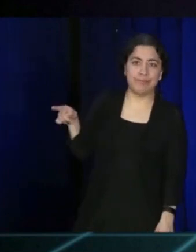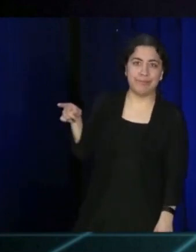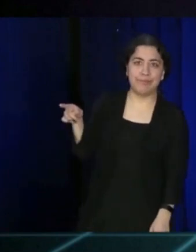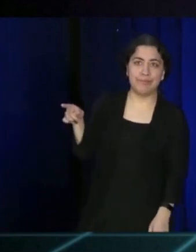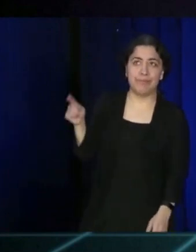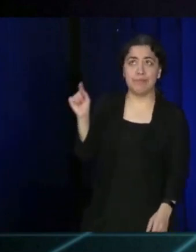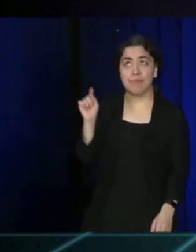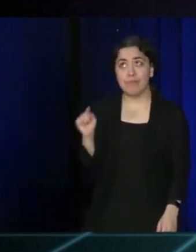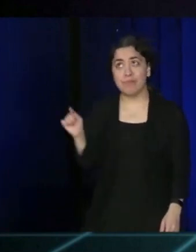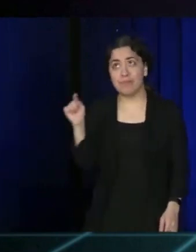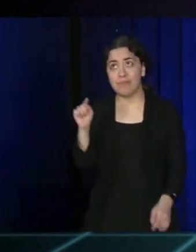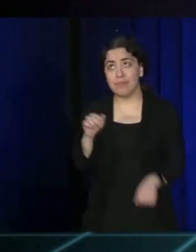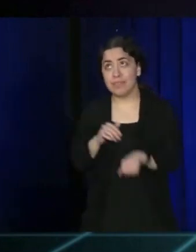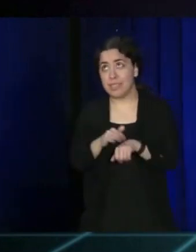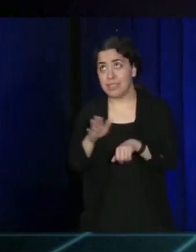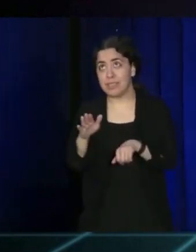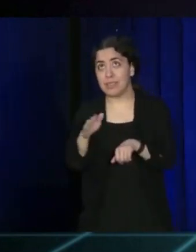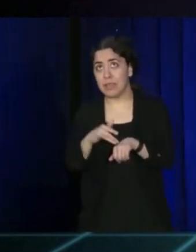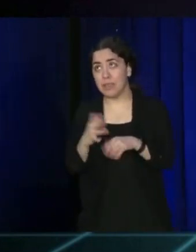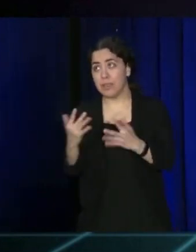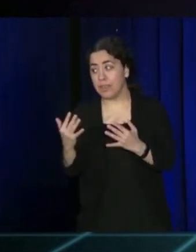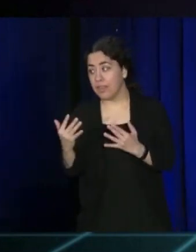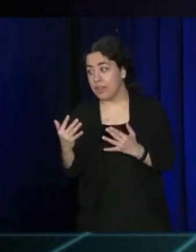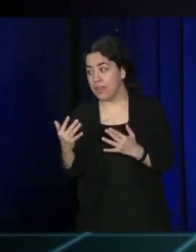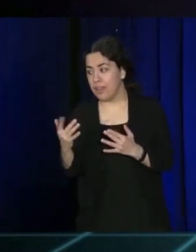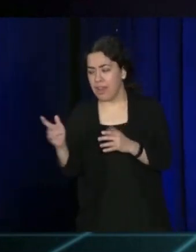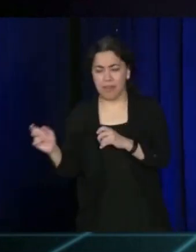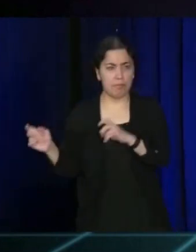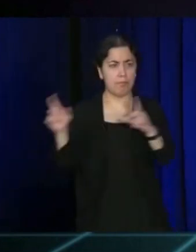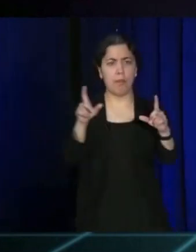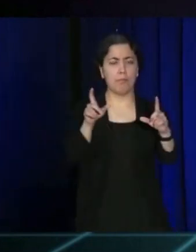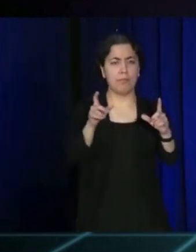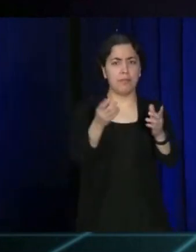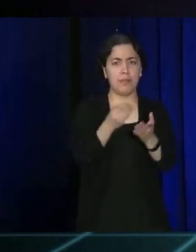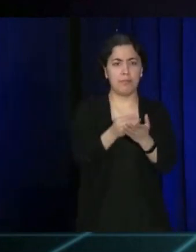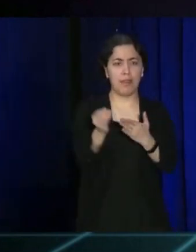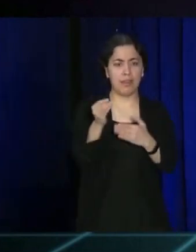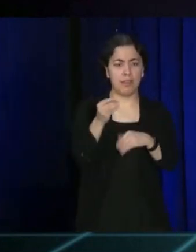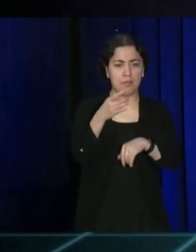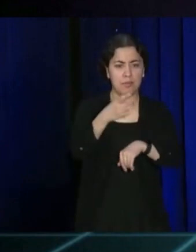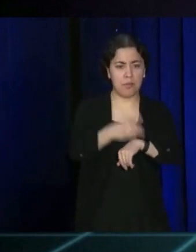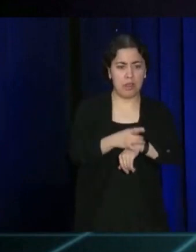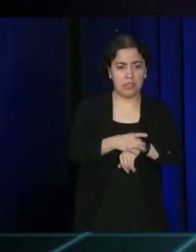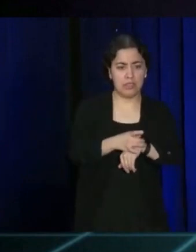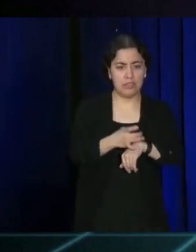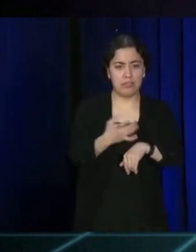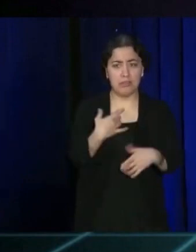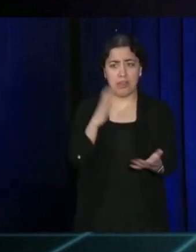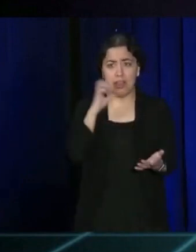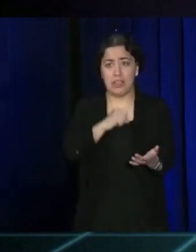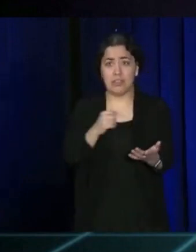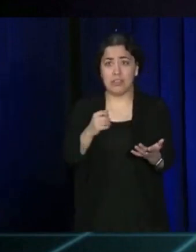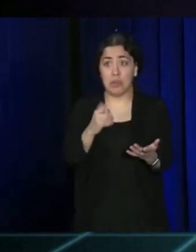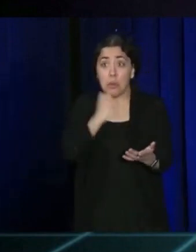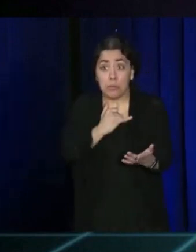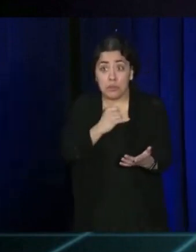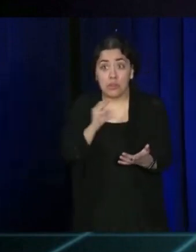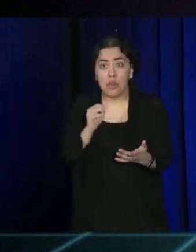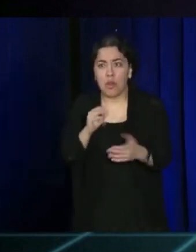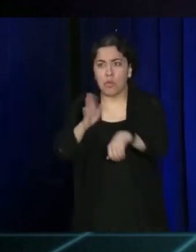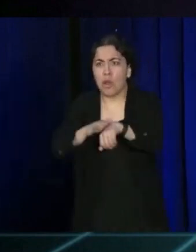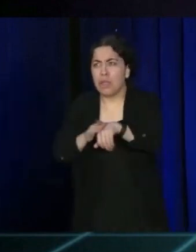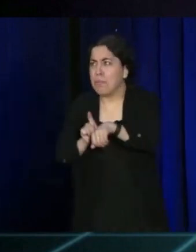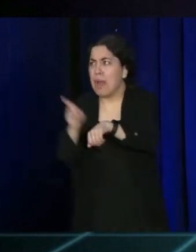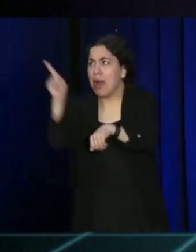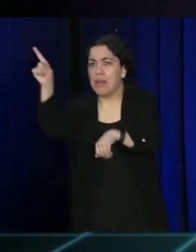now, look, we're buying watches, I guess. Whoops. No, we're actually sending a warning. Oh, no.